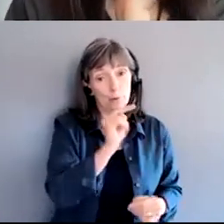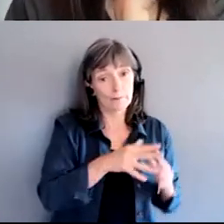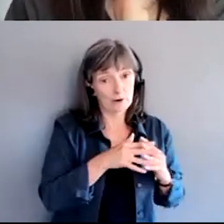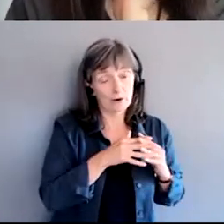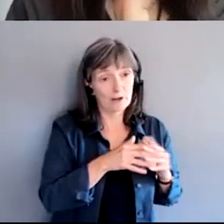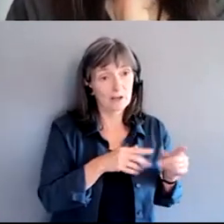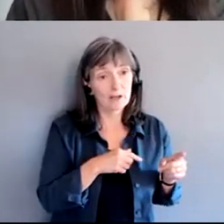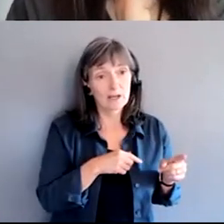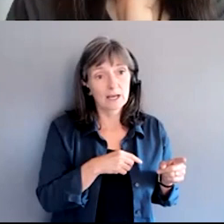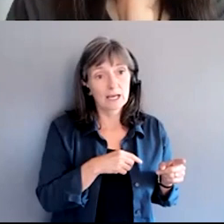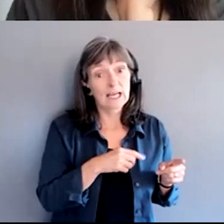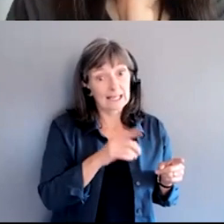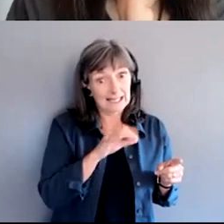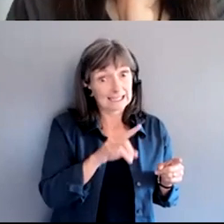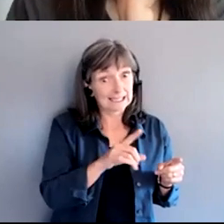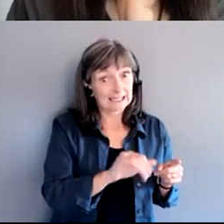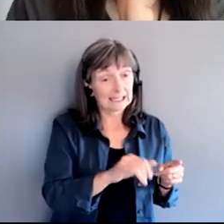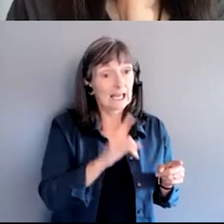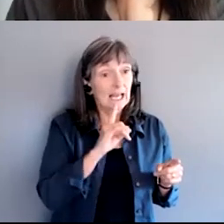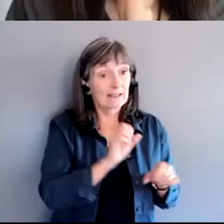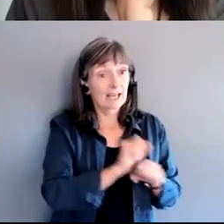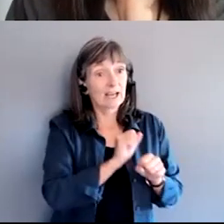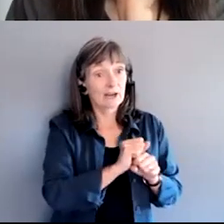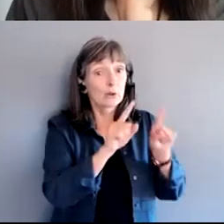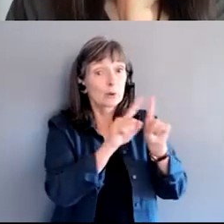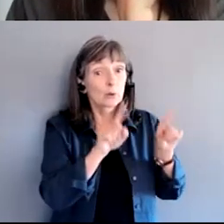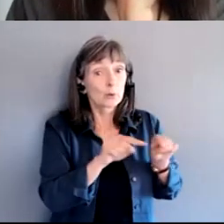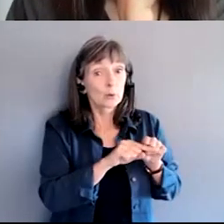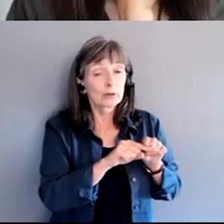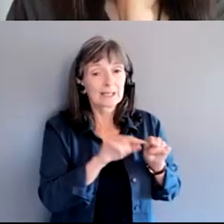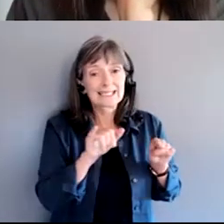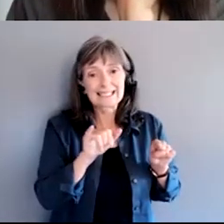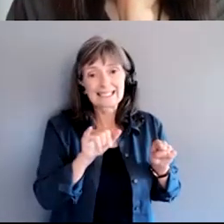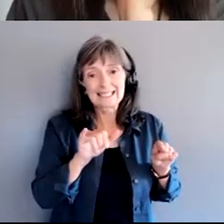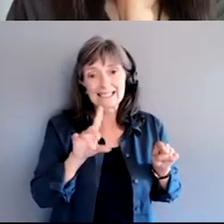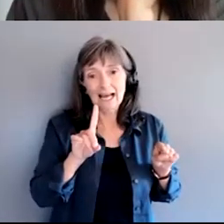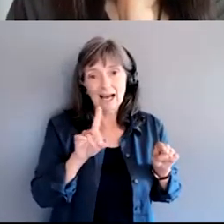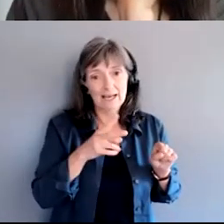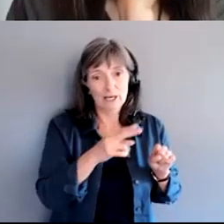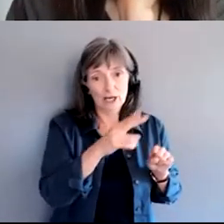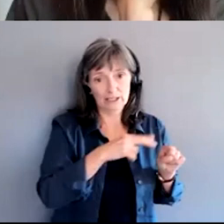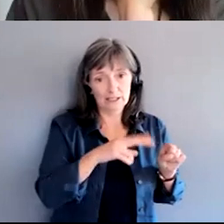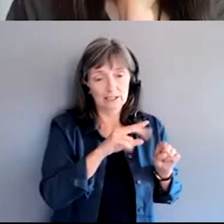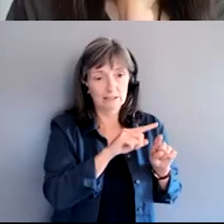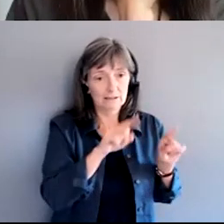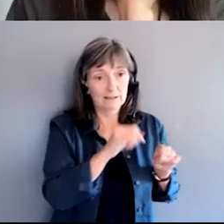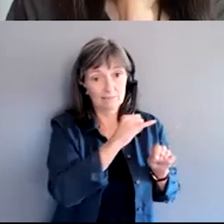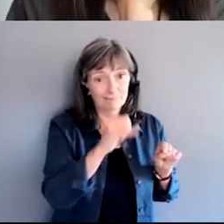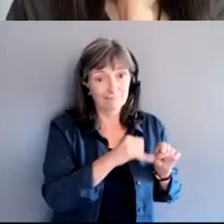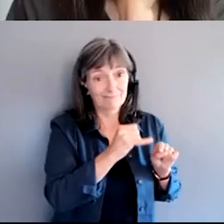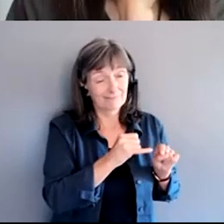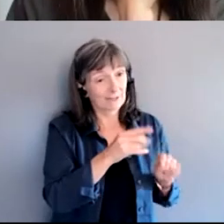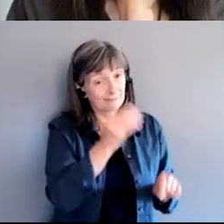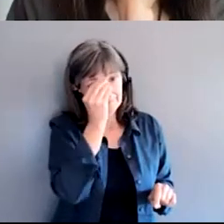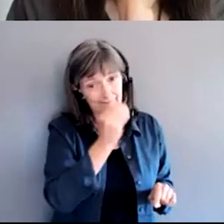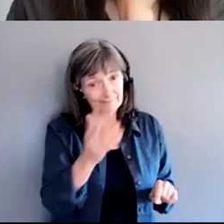did that, and they actually literally created the window by doing a die cut on the jacket. And as a former bookseller, I can tell you that